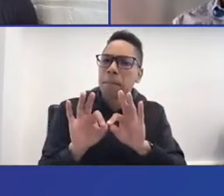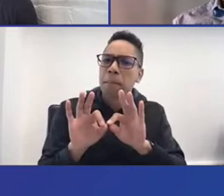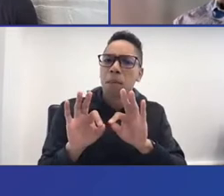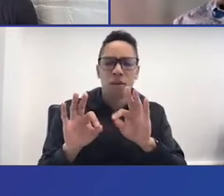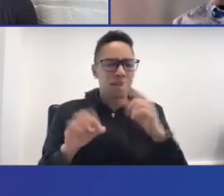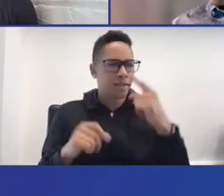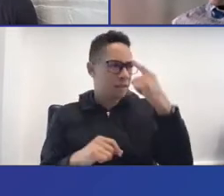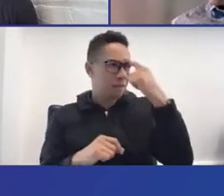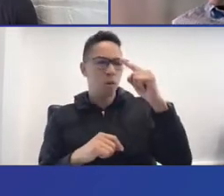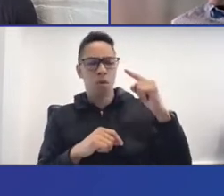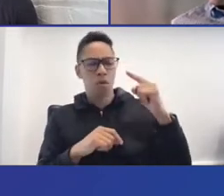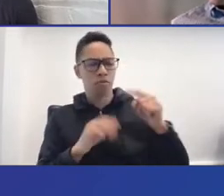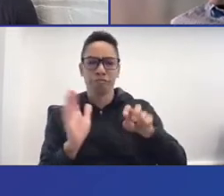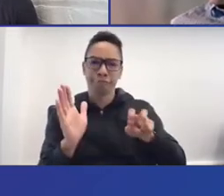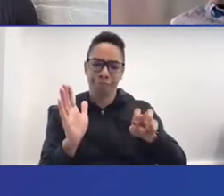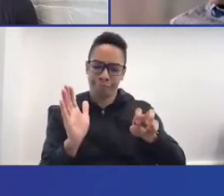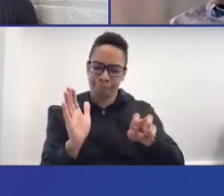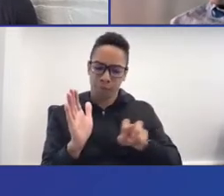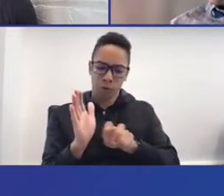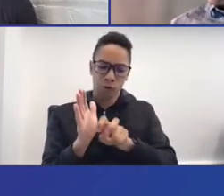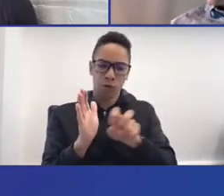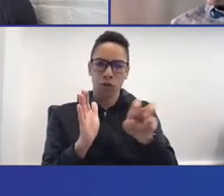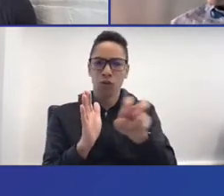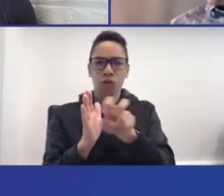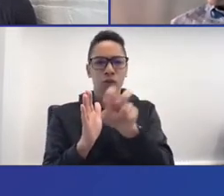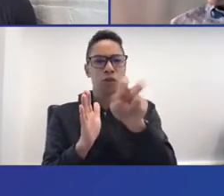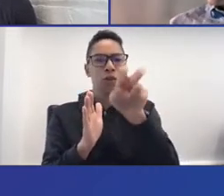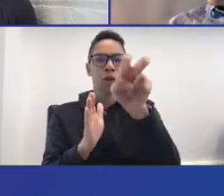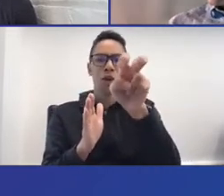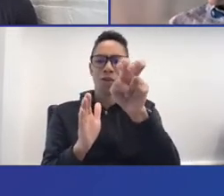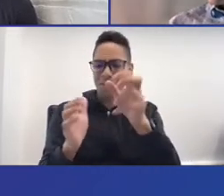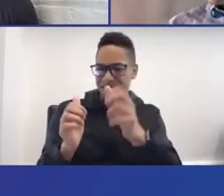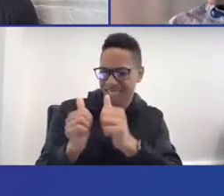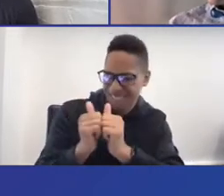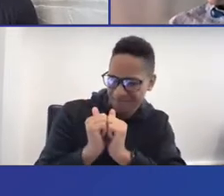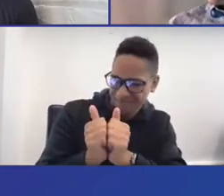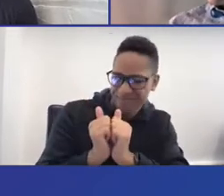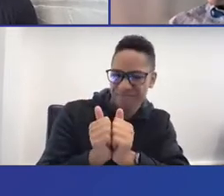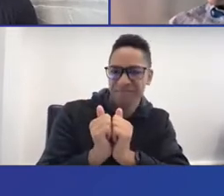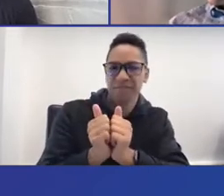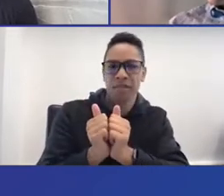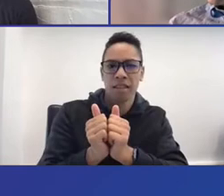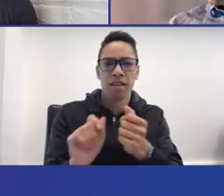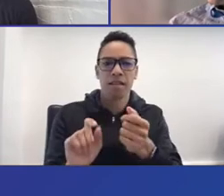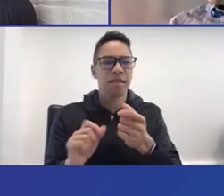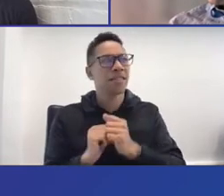of a kind of journeying to be together from people